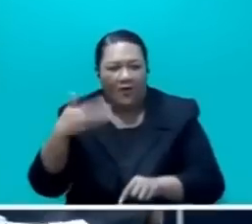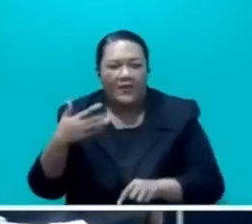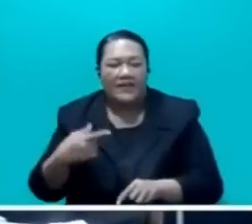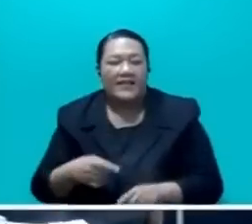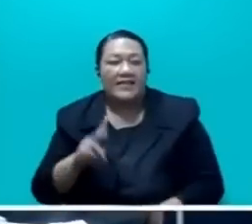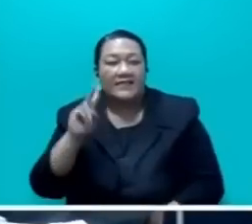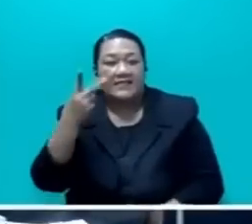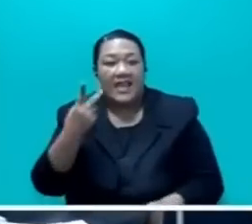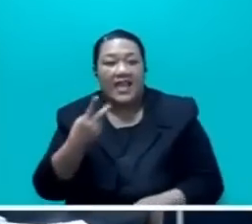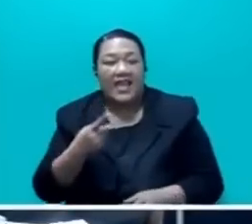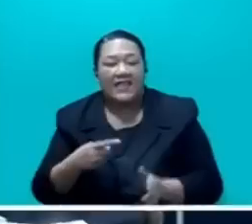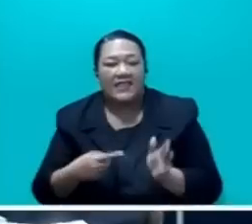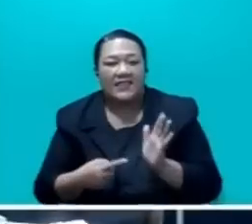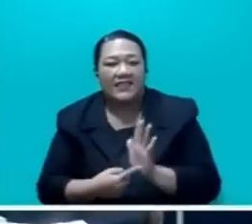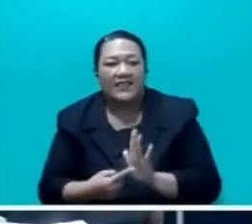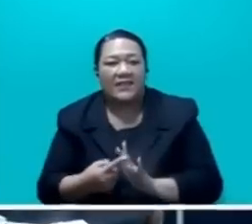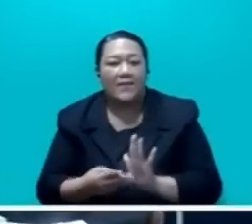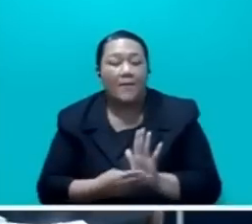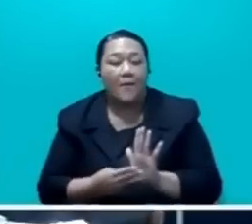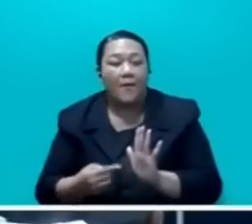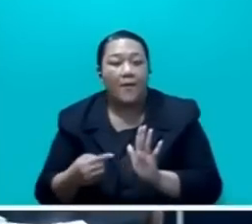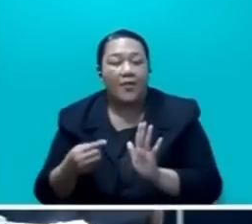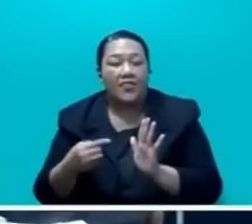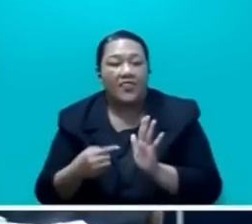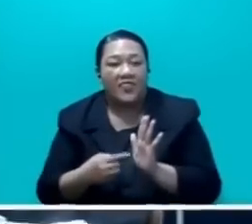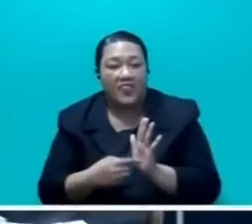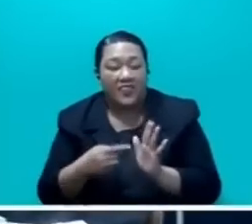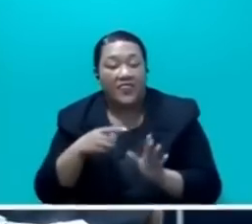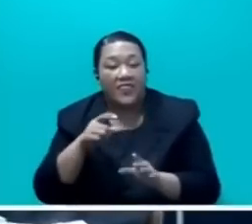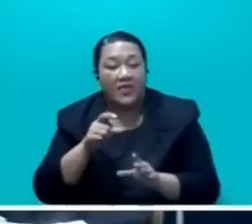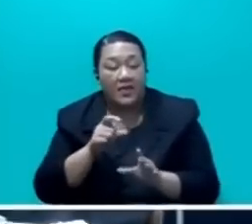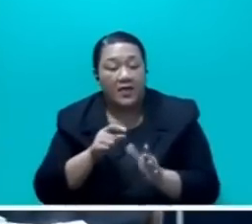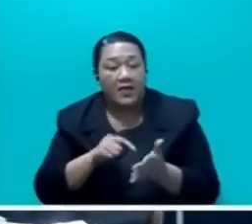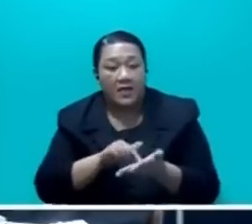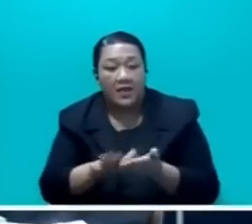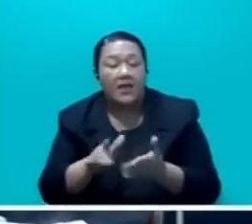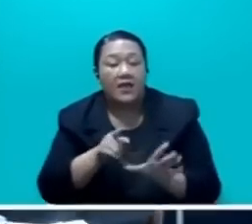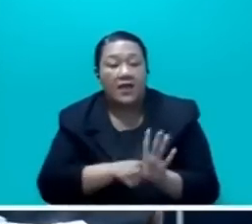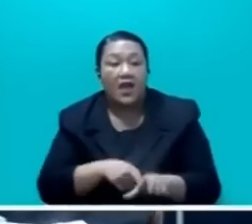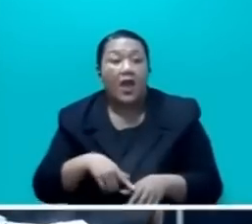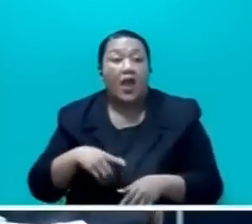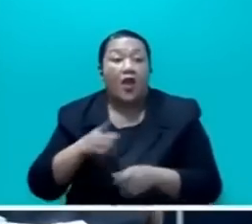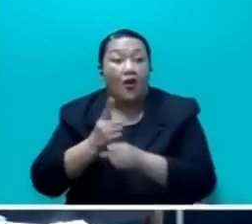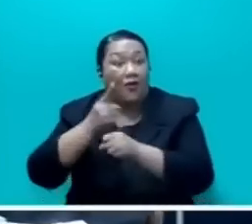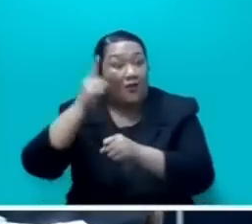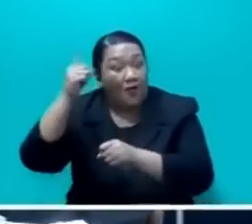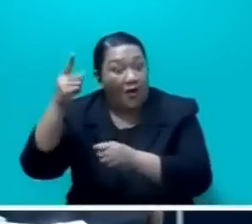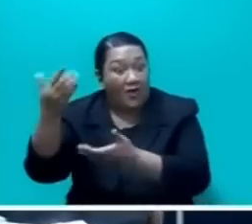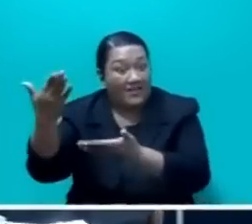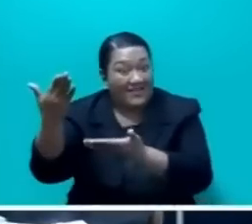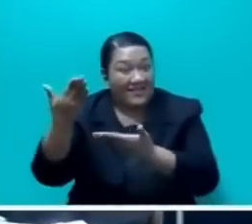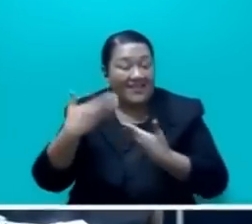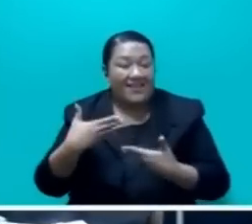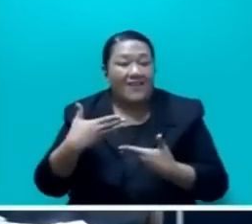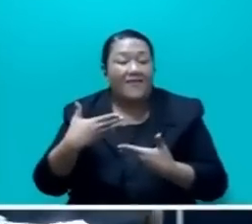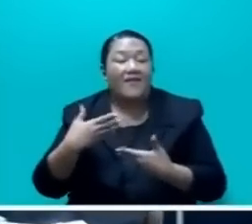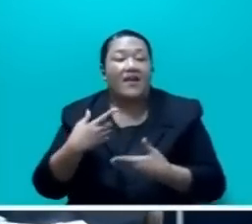1:7. For God gave us the spirit not of fear, but of power, love, and self-control.